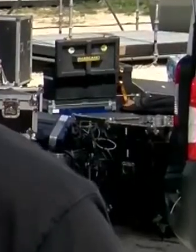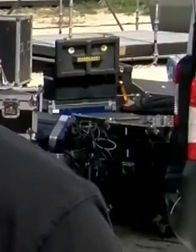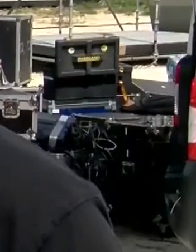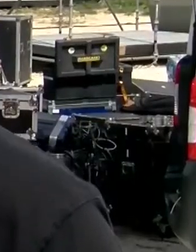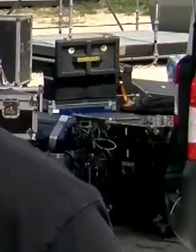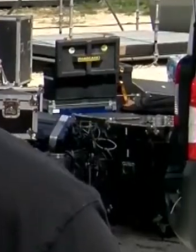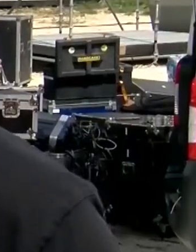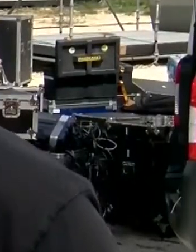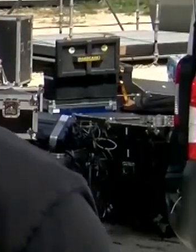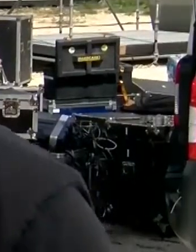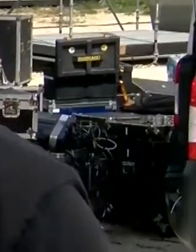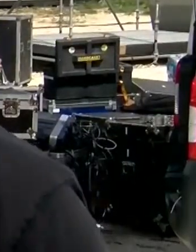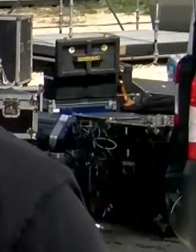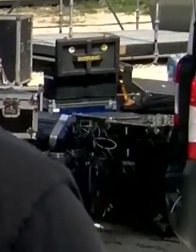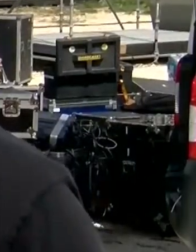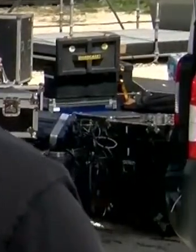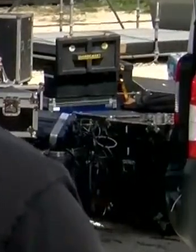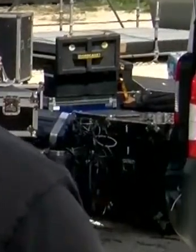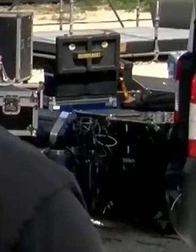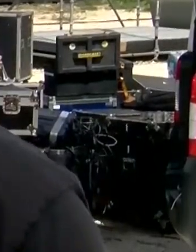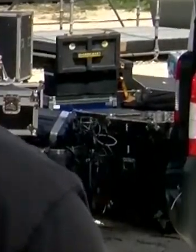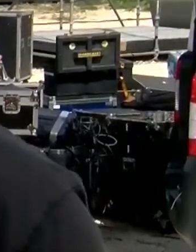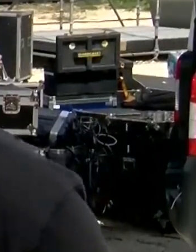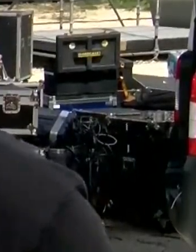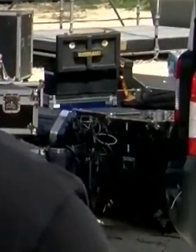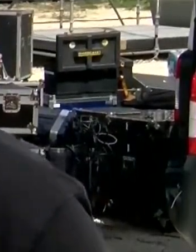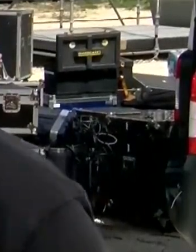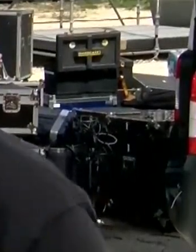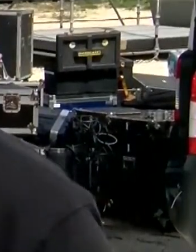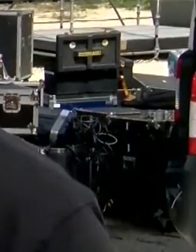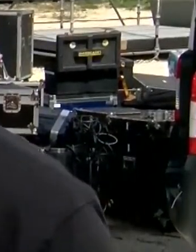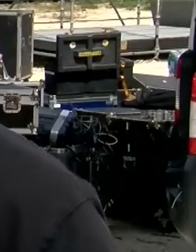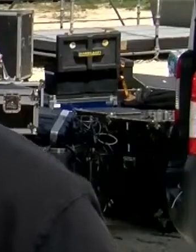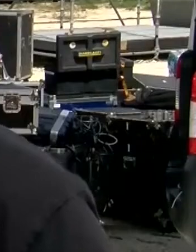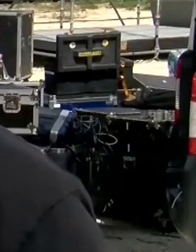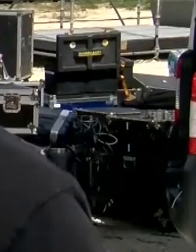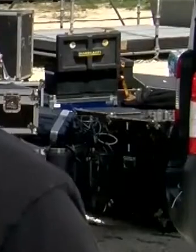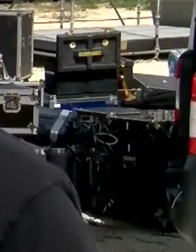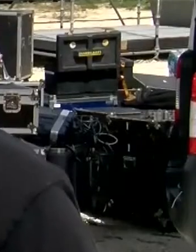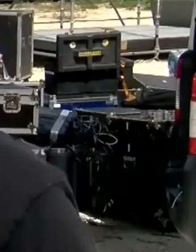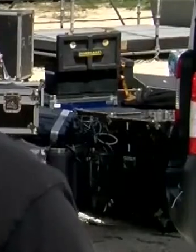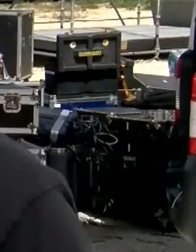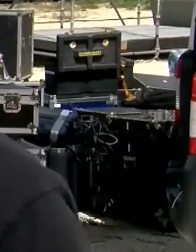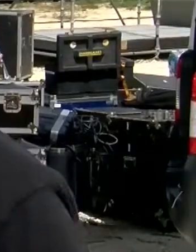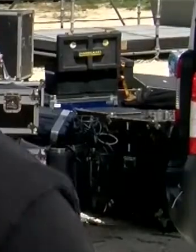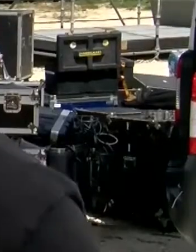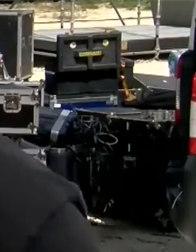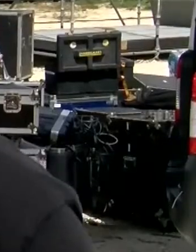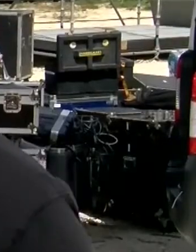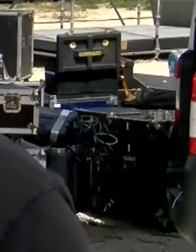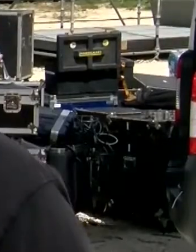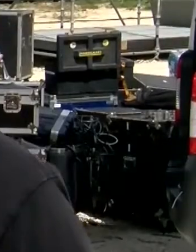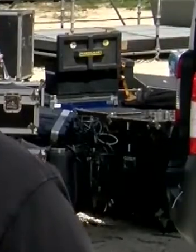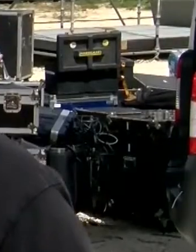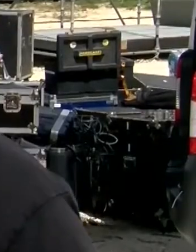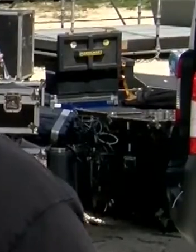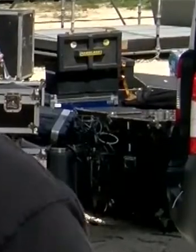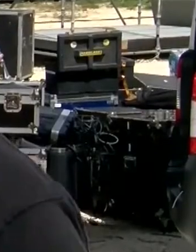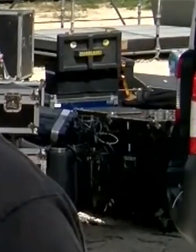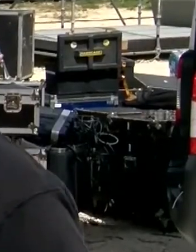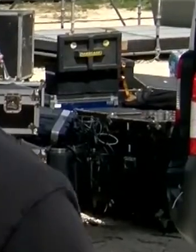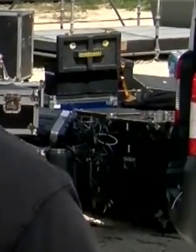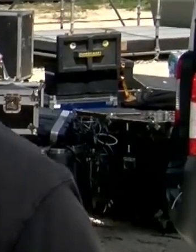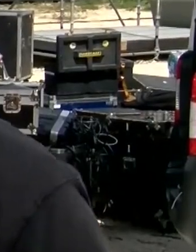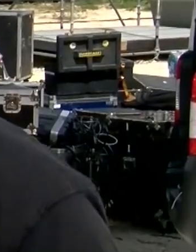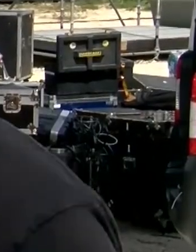said that when we get to the 10th year, we would be doing things a little bit different. For those who don't know, Blood for Color has